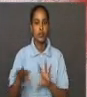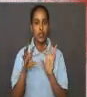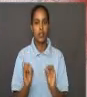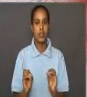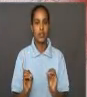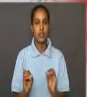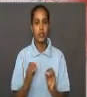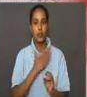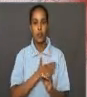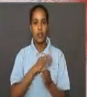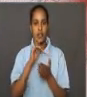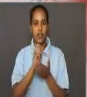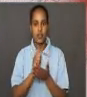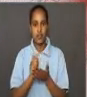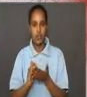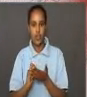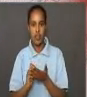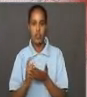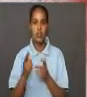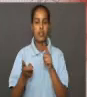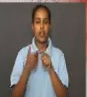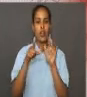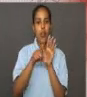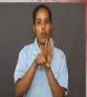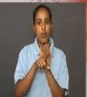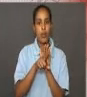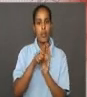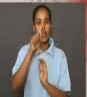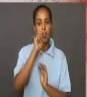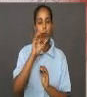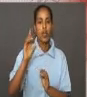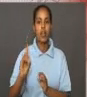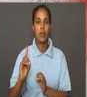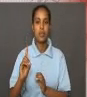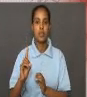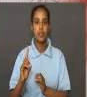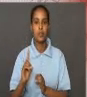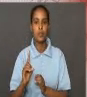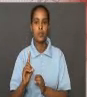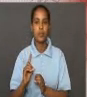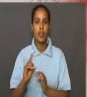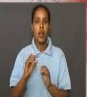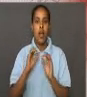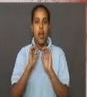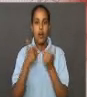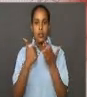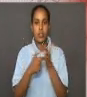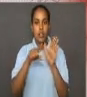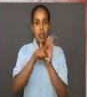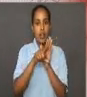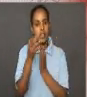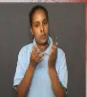Students, please state the second law of thermodynamics. How is this